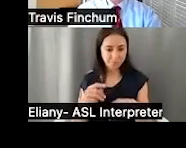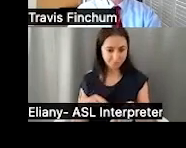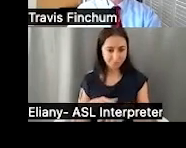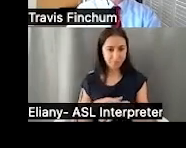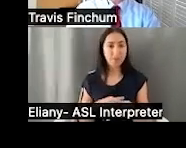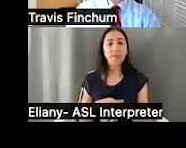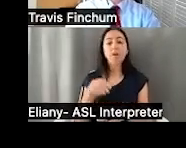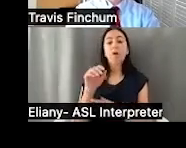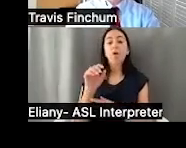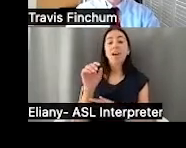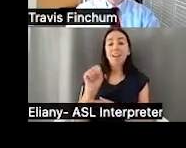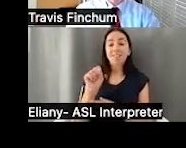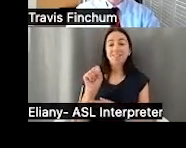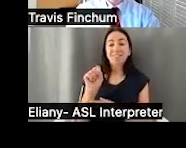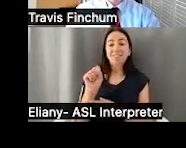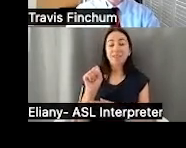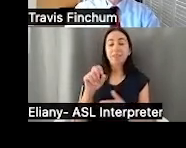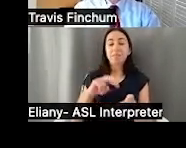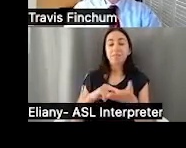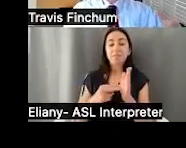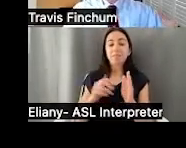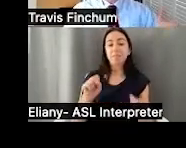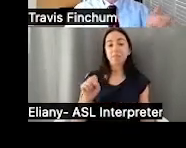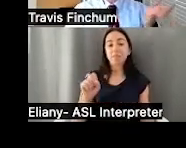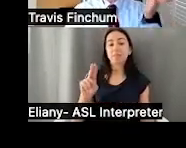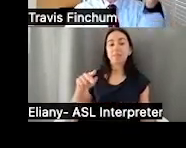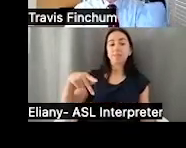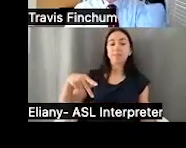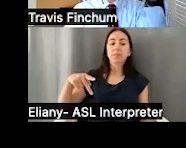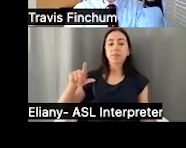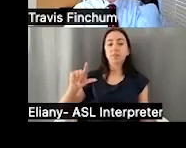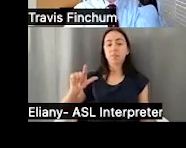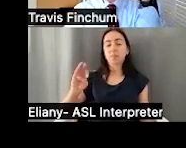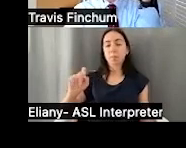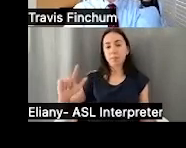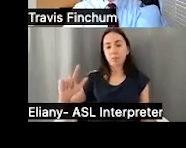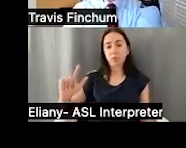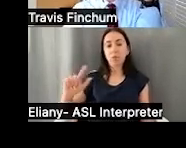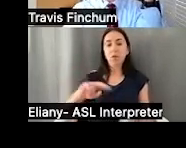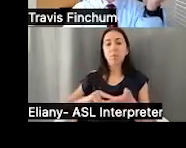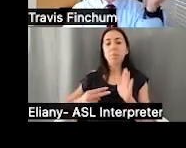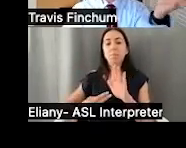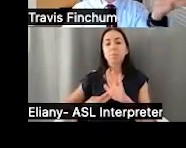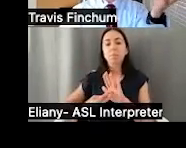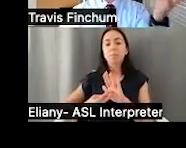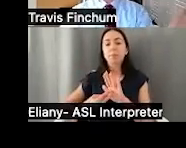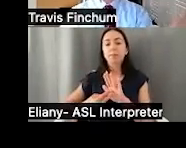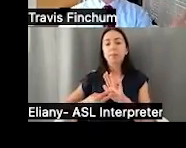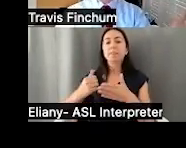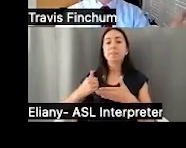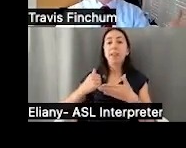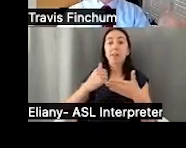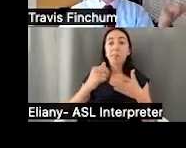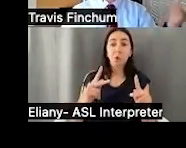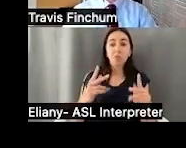S in SSI is supplemental, it's designed to raise the individual up to a basic level so they